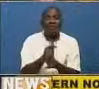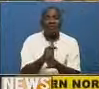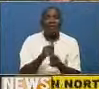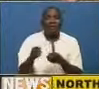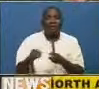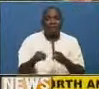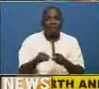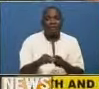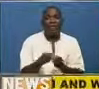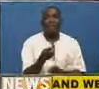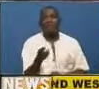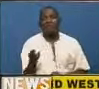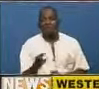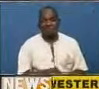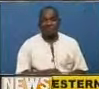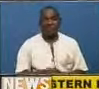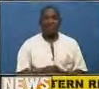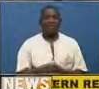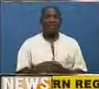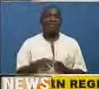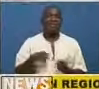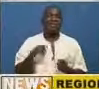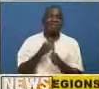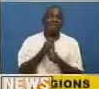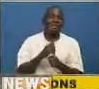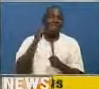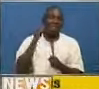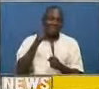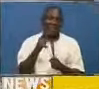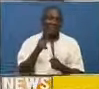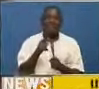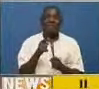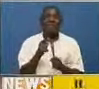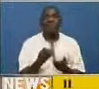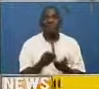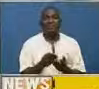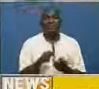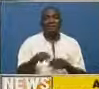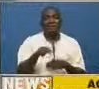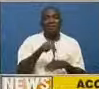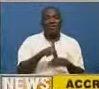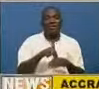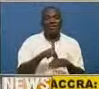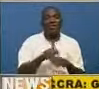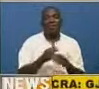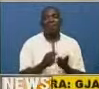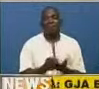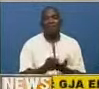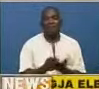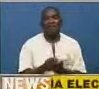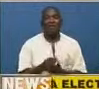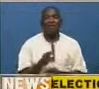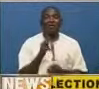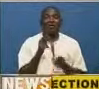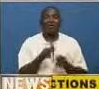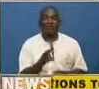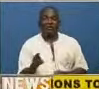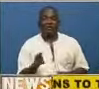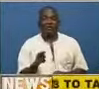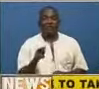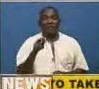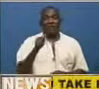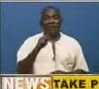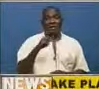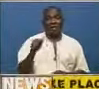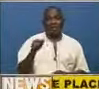efficient management of resources, and to make education delivery relevant to the nation's manpower needs, the Accra